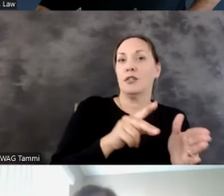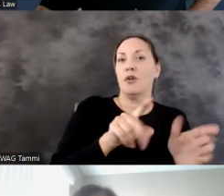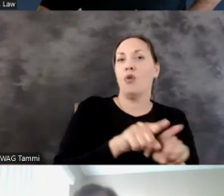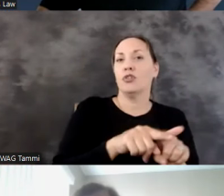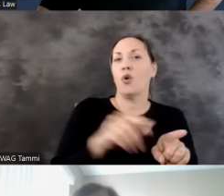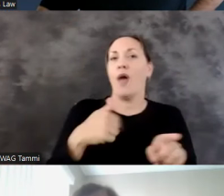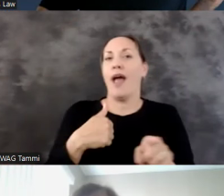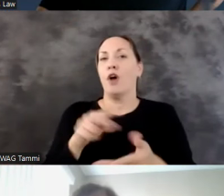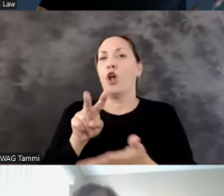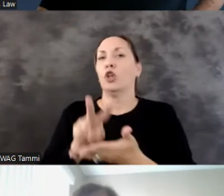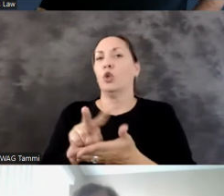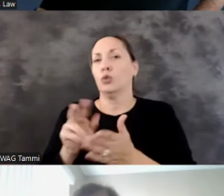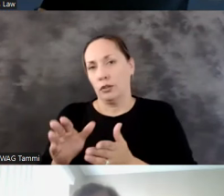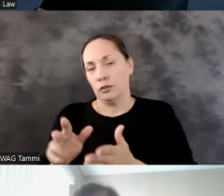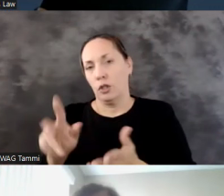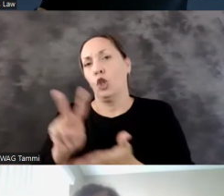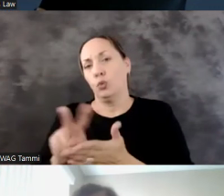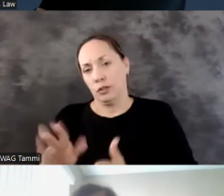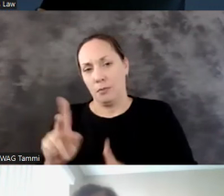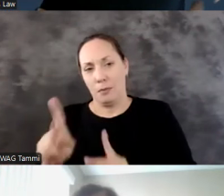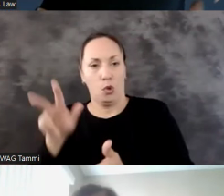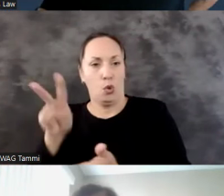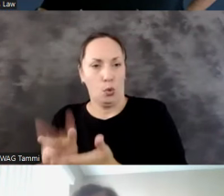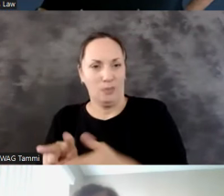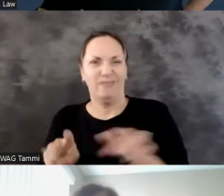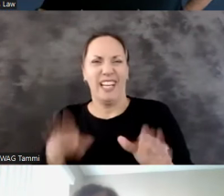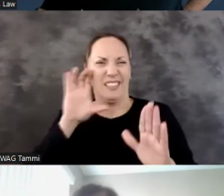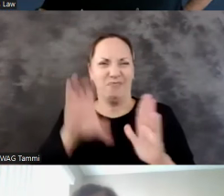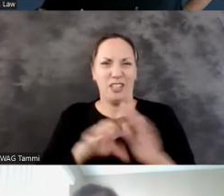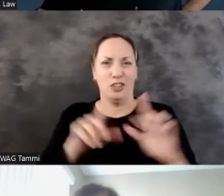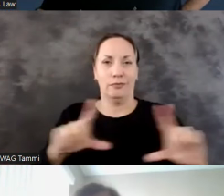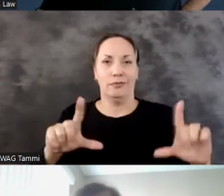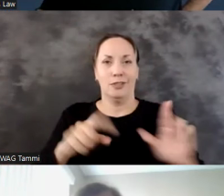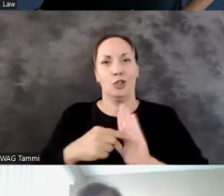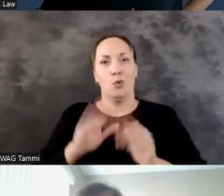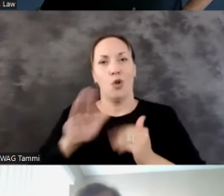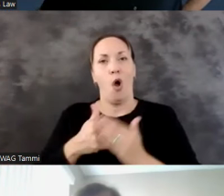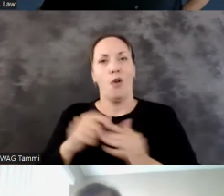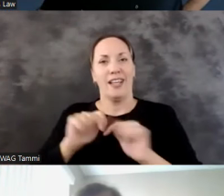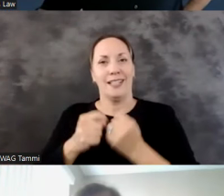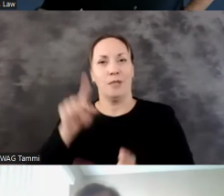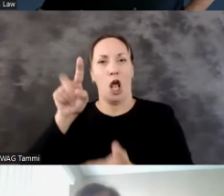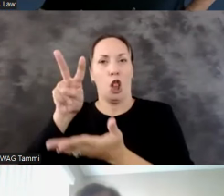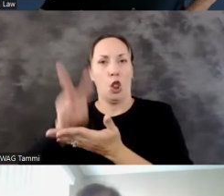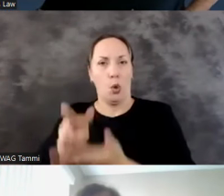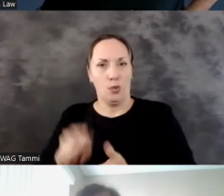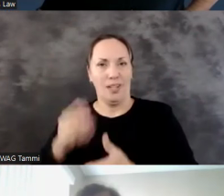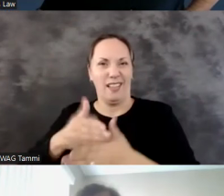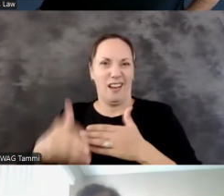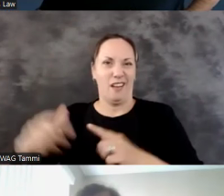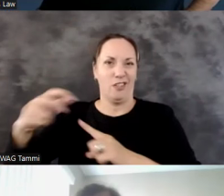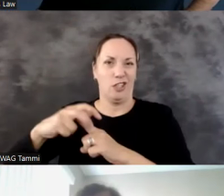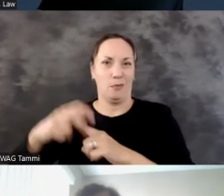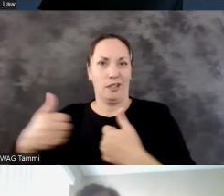So this image is a montage of all the losing teams at the end of that championship game with their heads